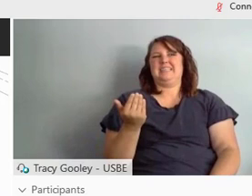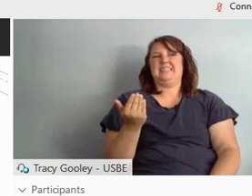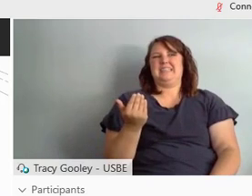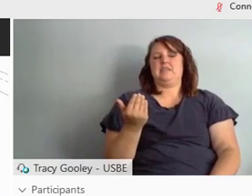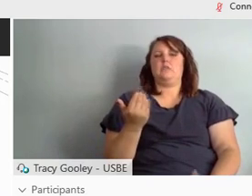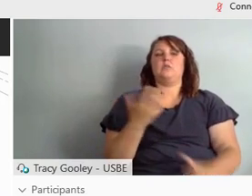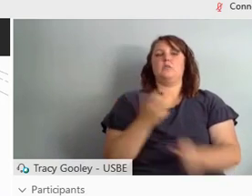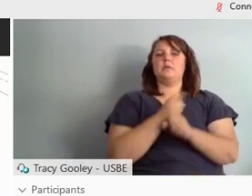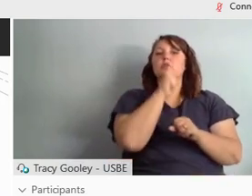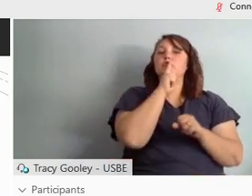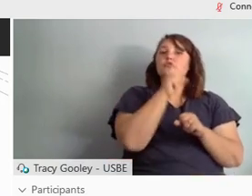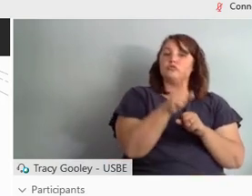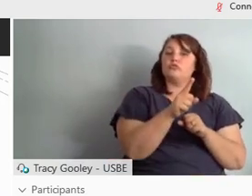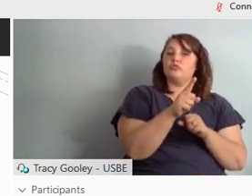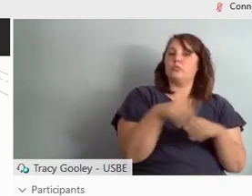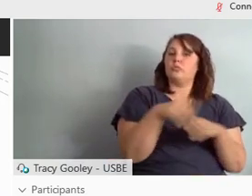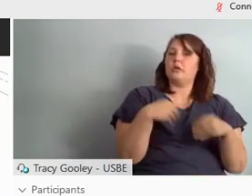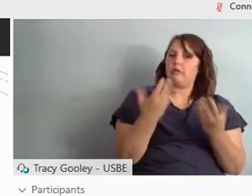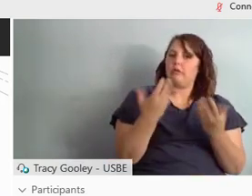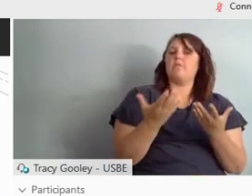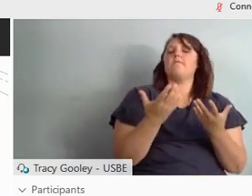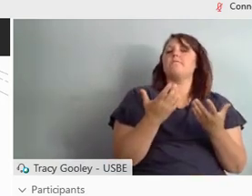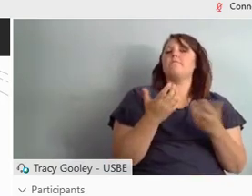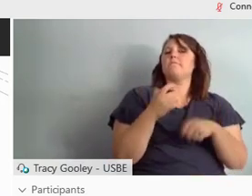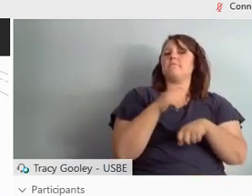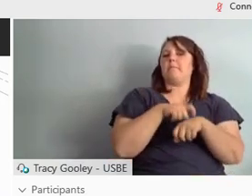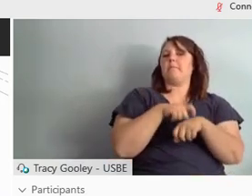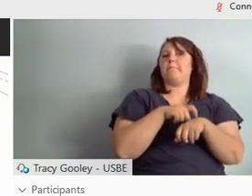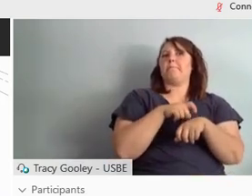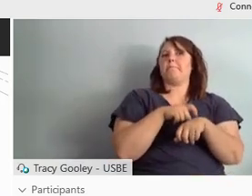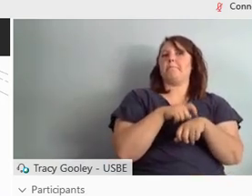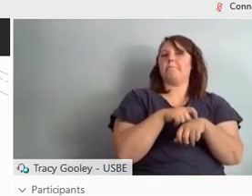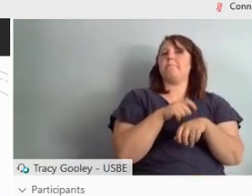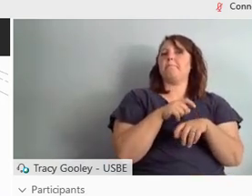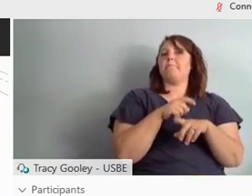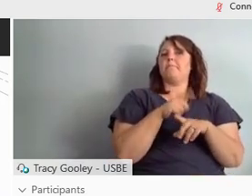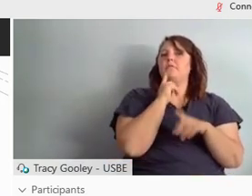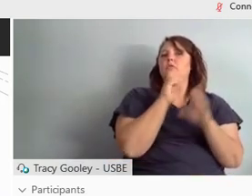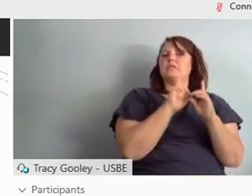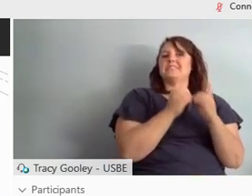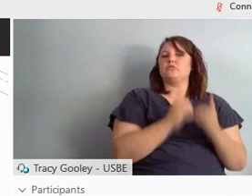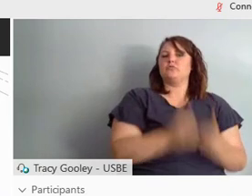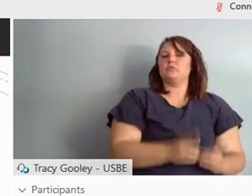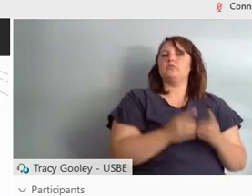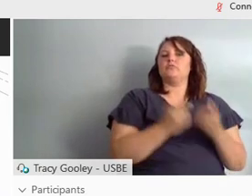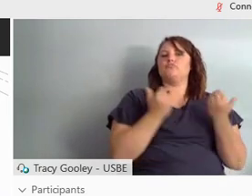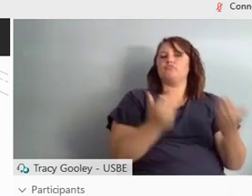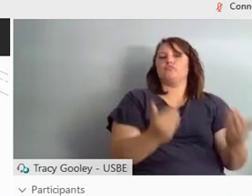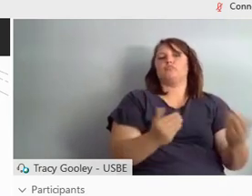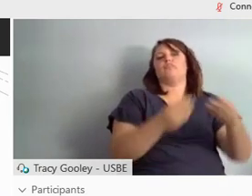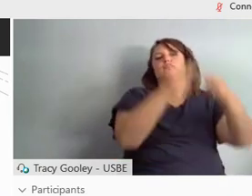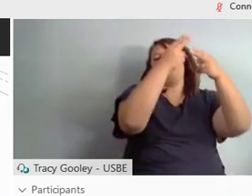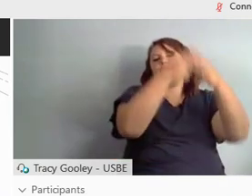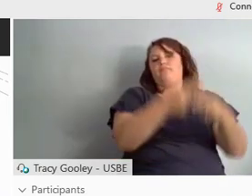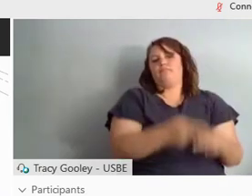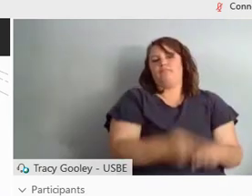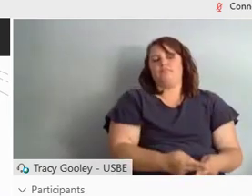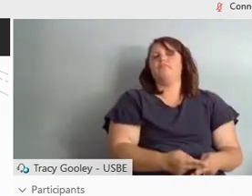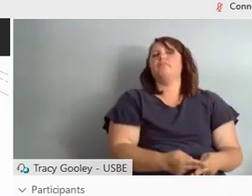We want to make sure that we give districts adequate time